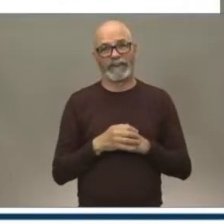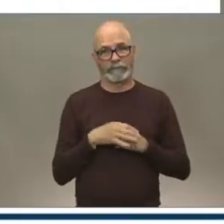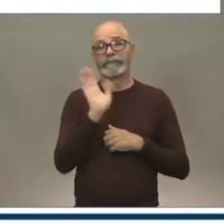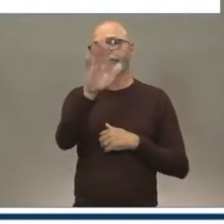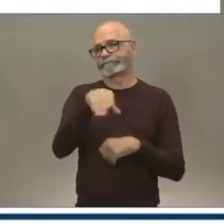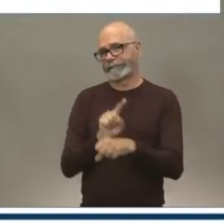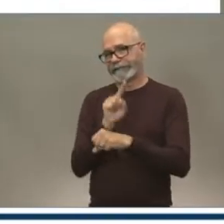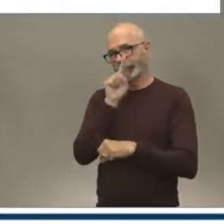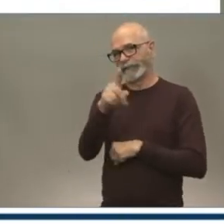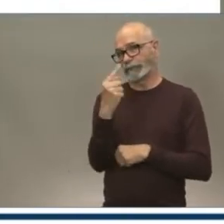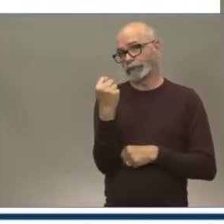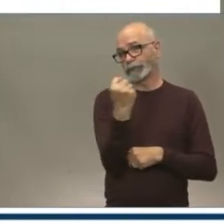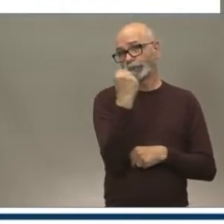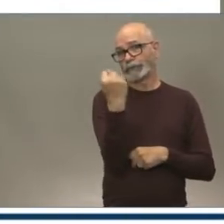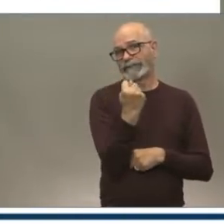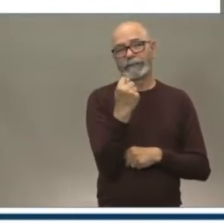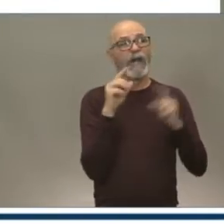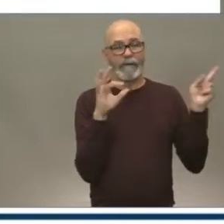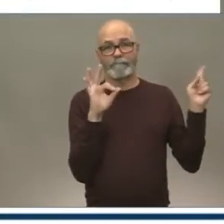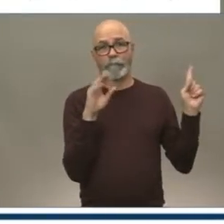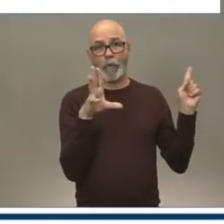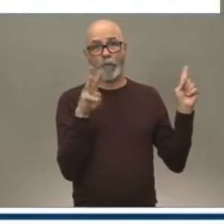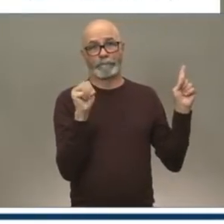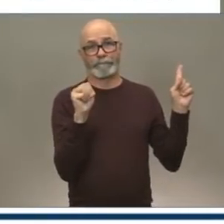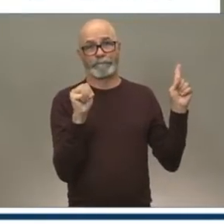getting vaccinated as one of the healthcare workers.